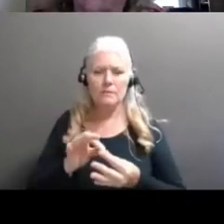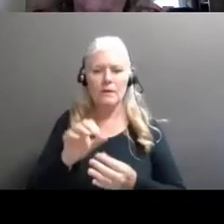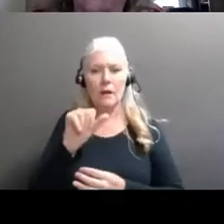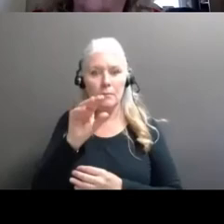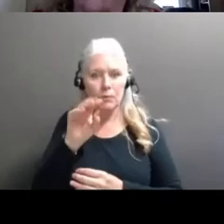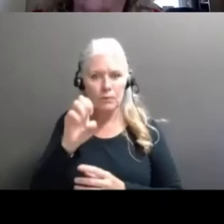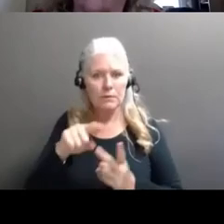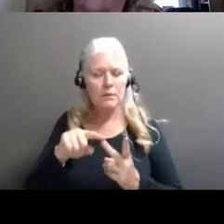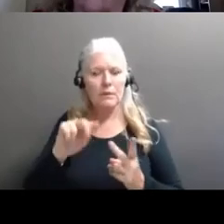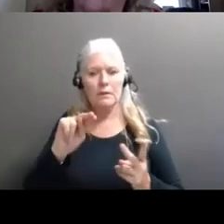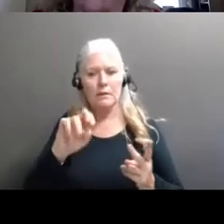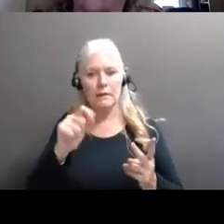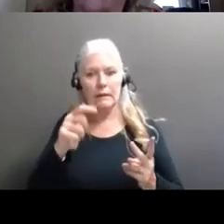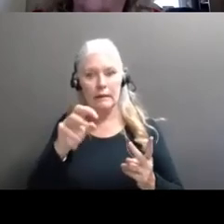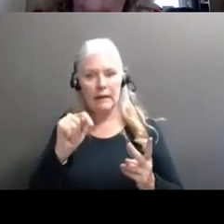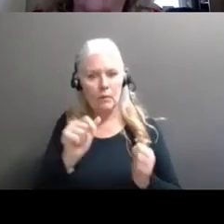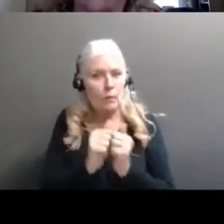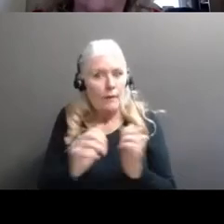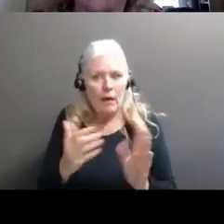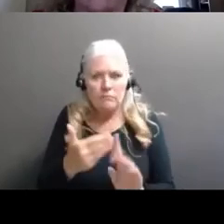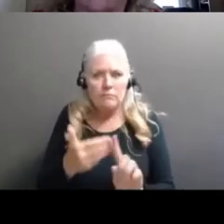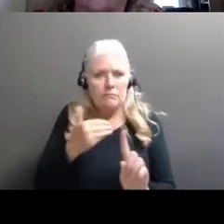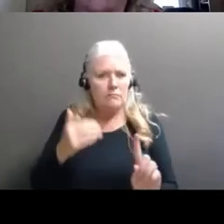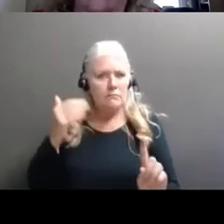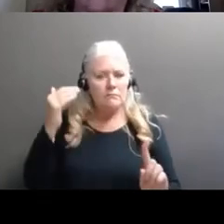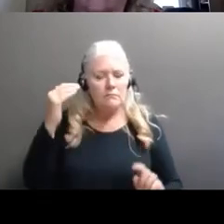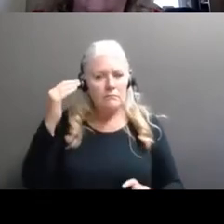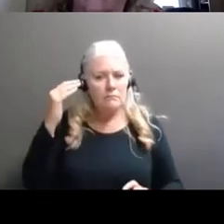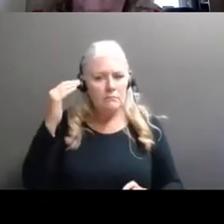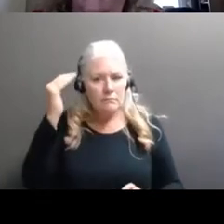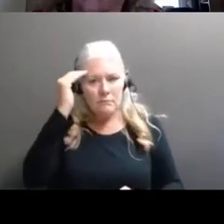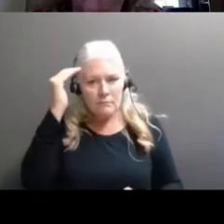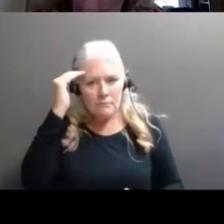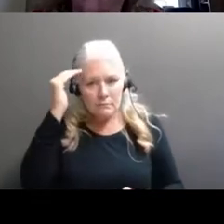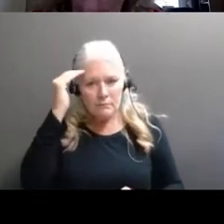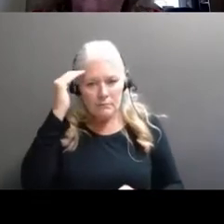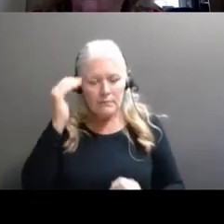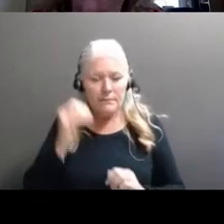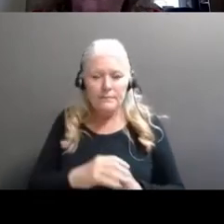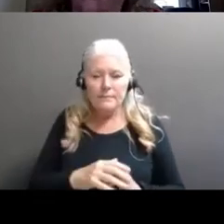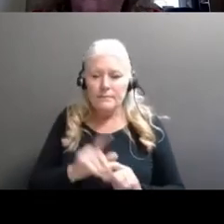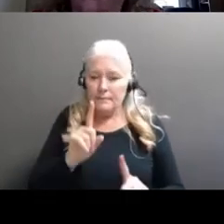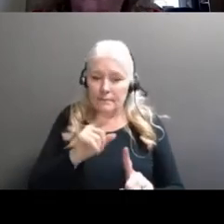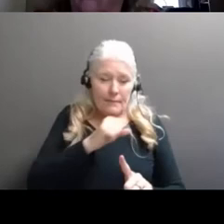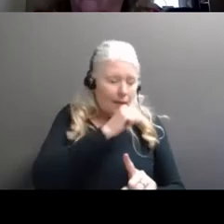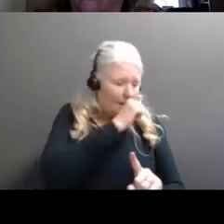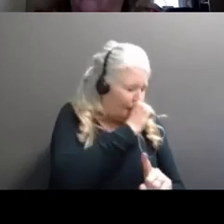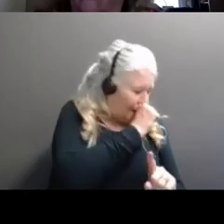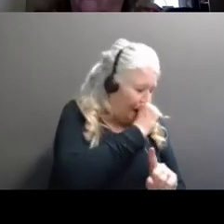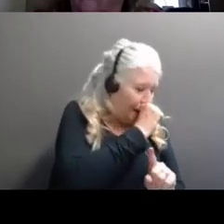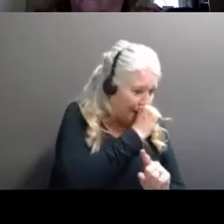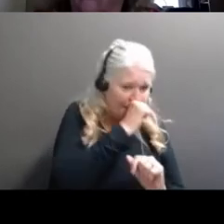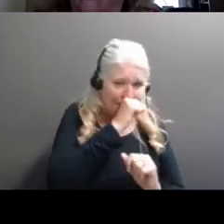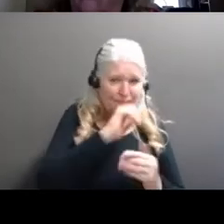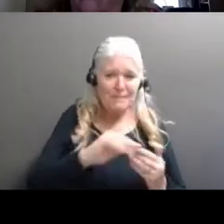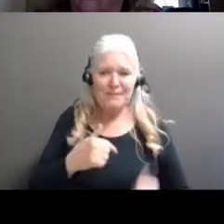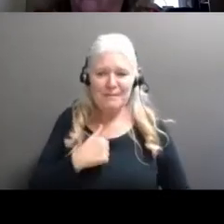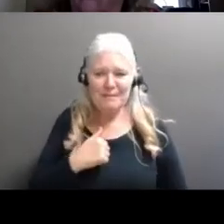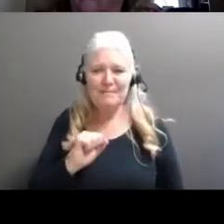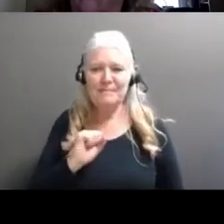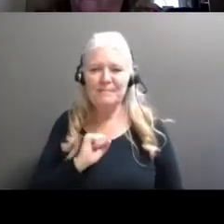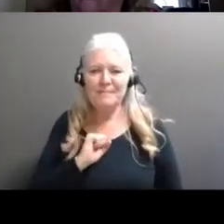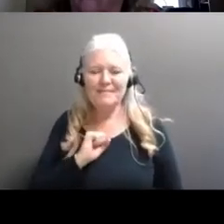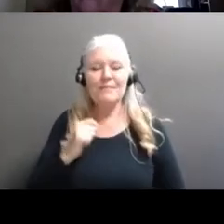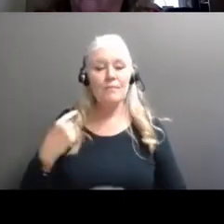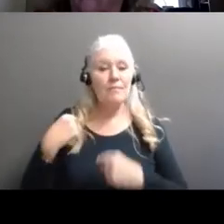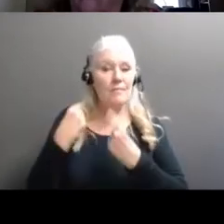last 4 or 5 years, we have worked diligently and like Trojans doing research all over the world. It was